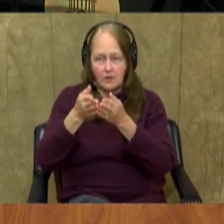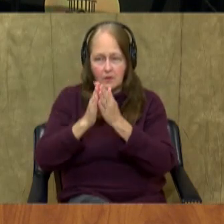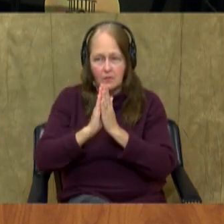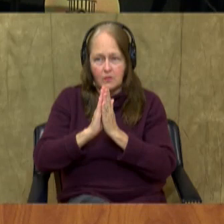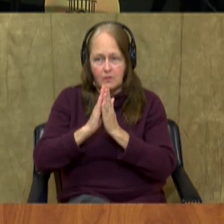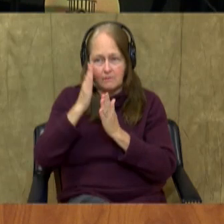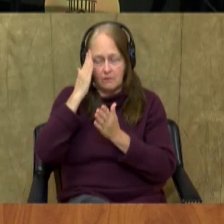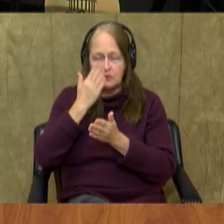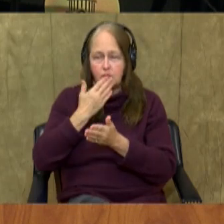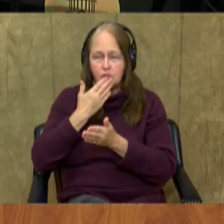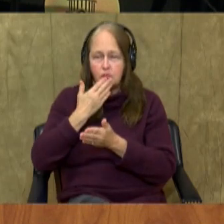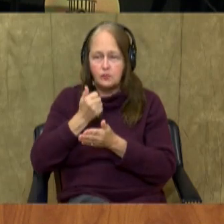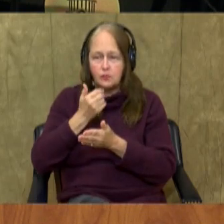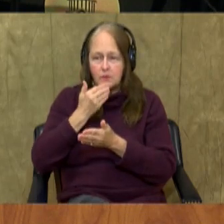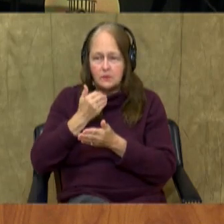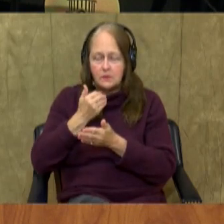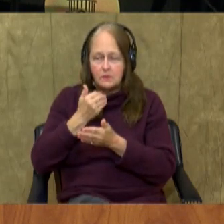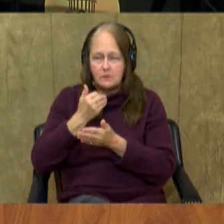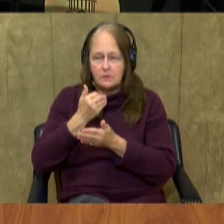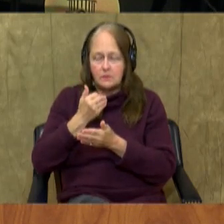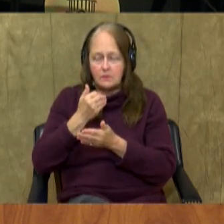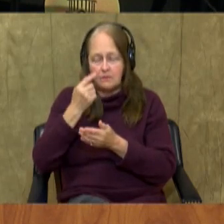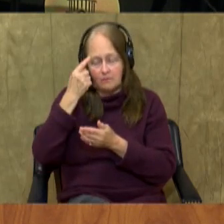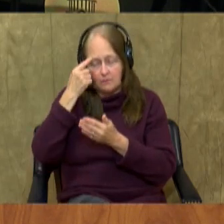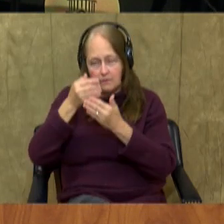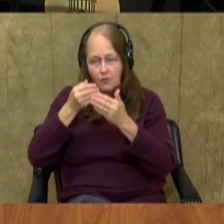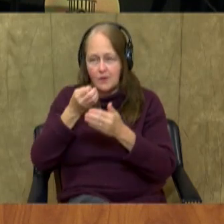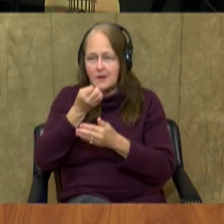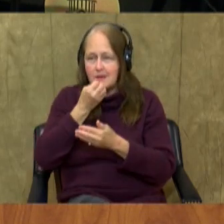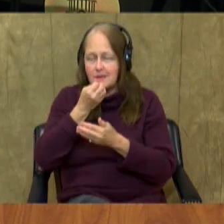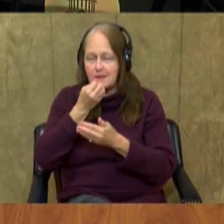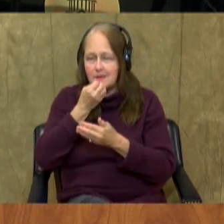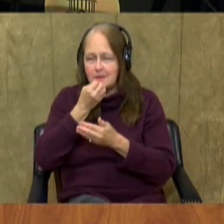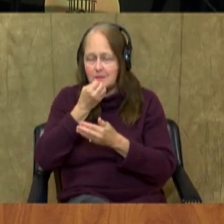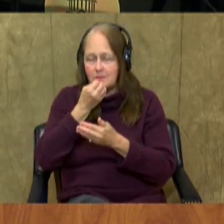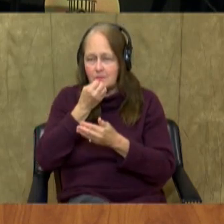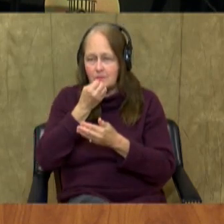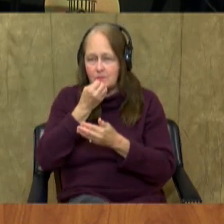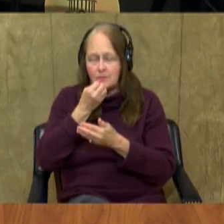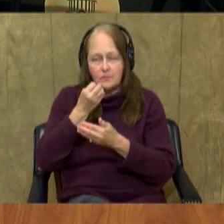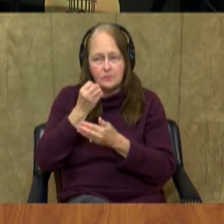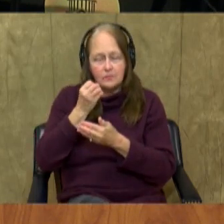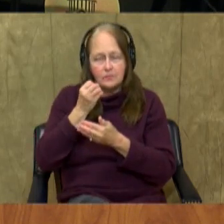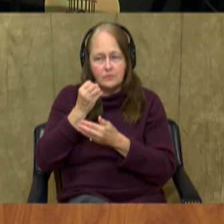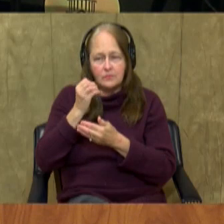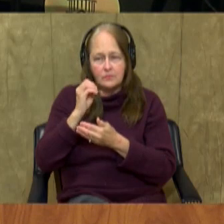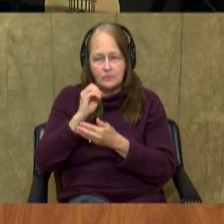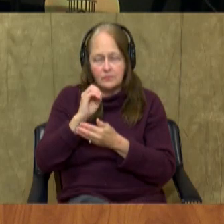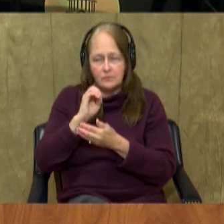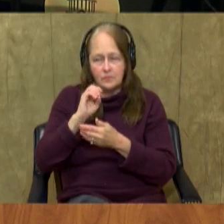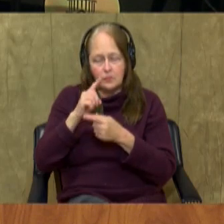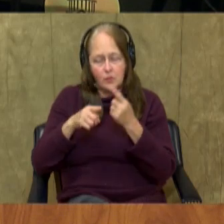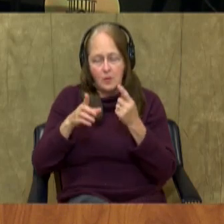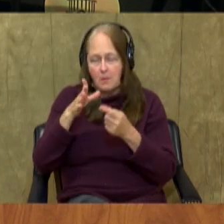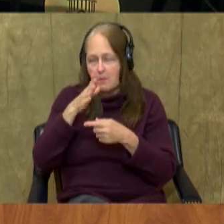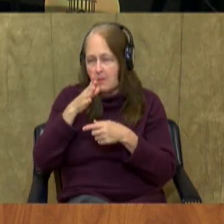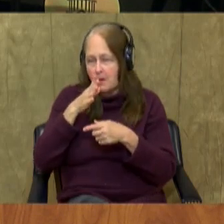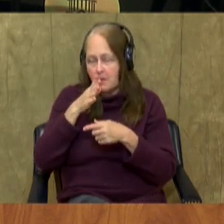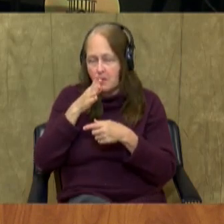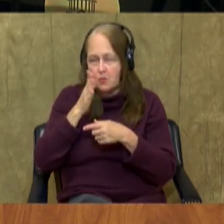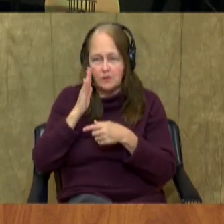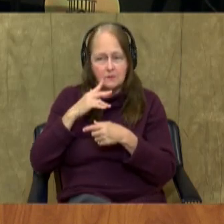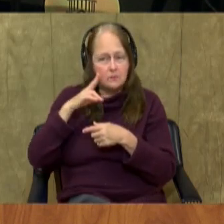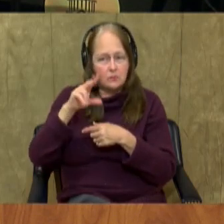for sweets before you had dinner, 9 times out of 10, mom's going to say no. But what are you going to